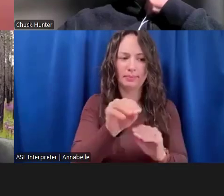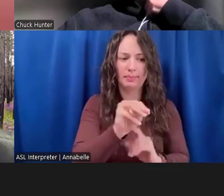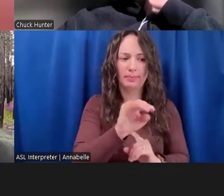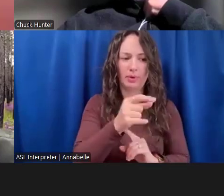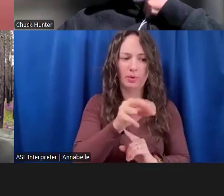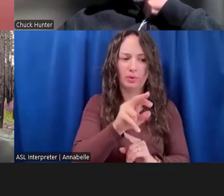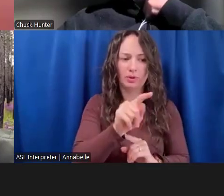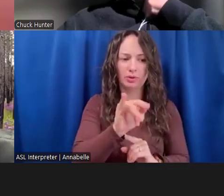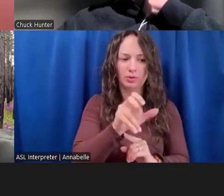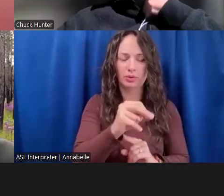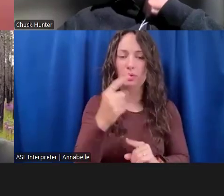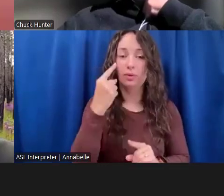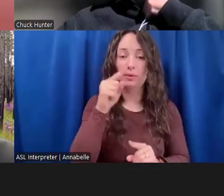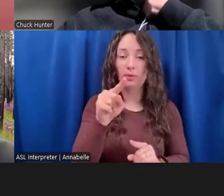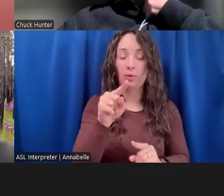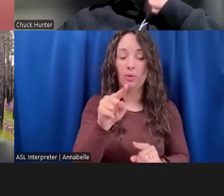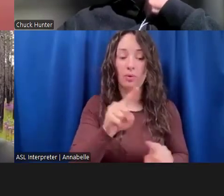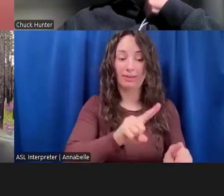some of the